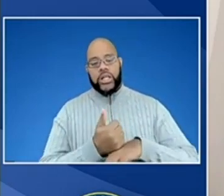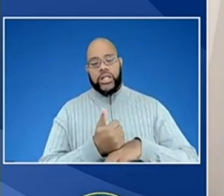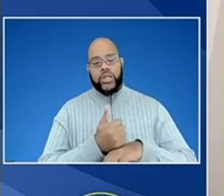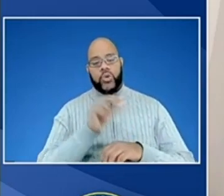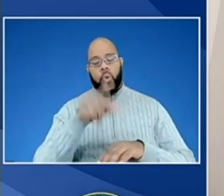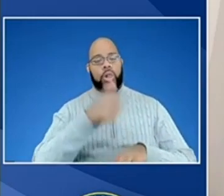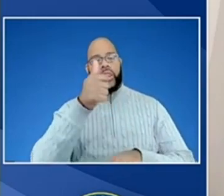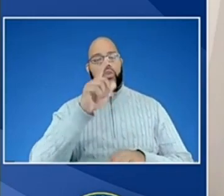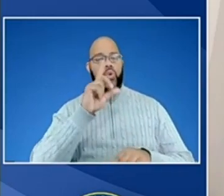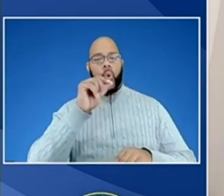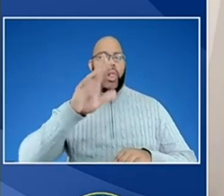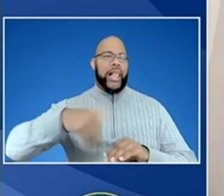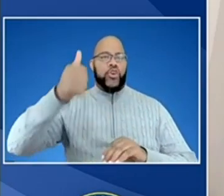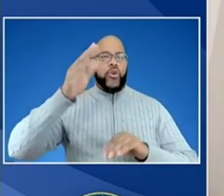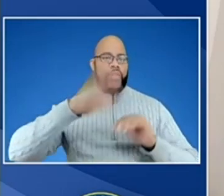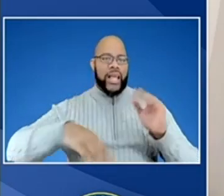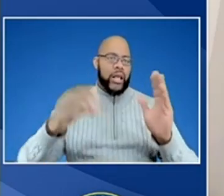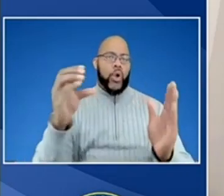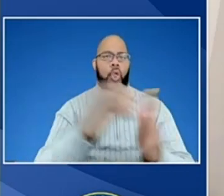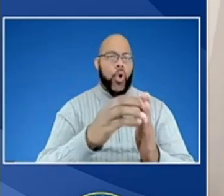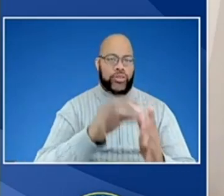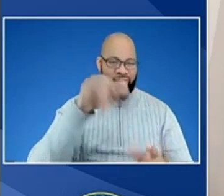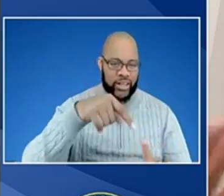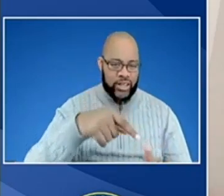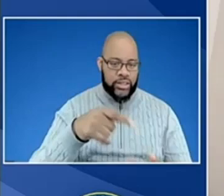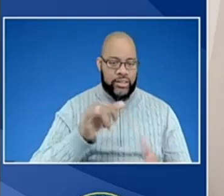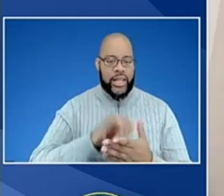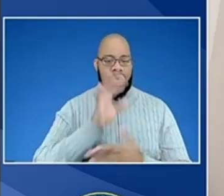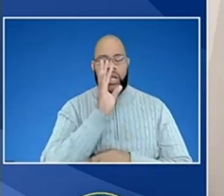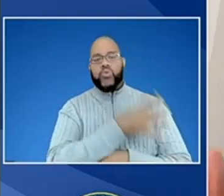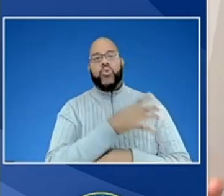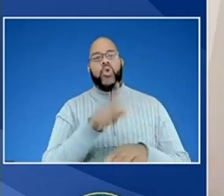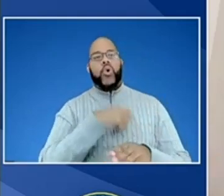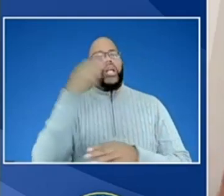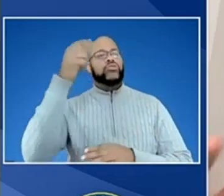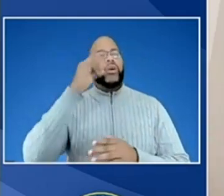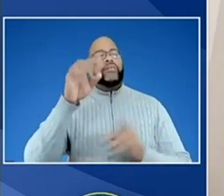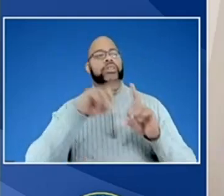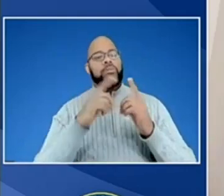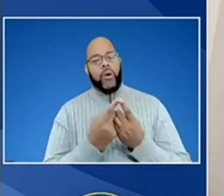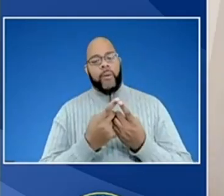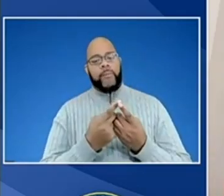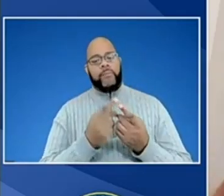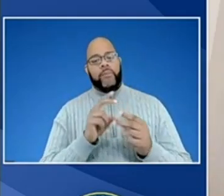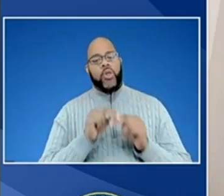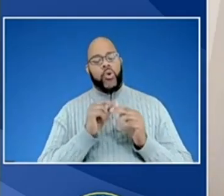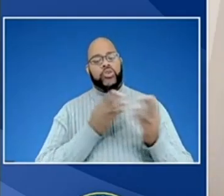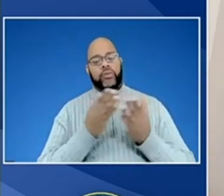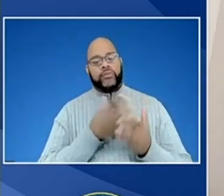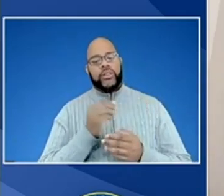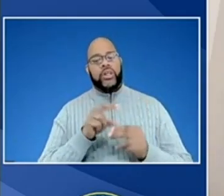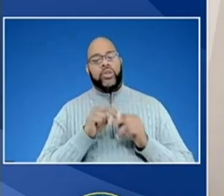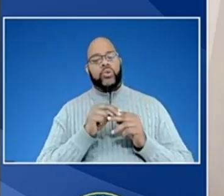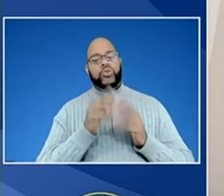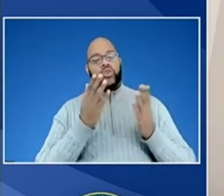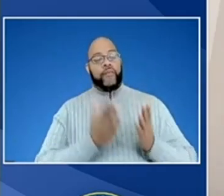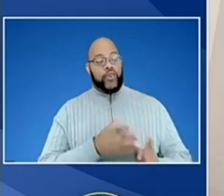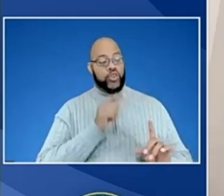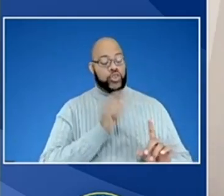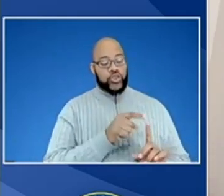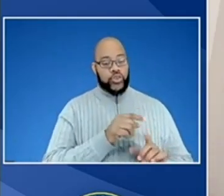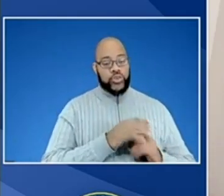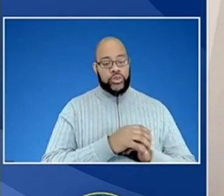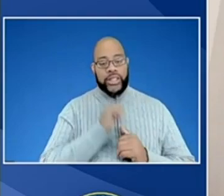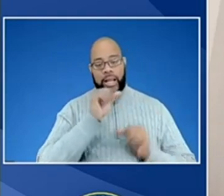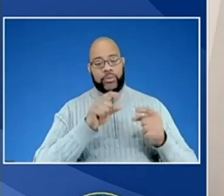later than clause in there that ignores the long history of the department, loan servers, and loan servicer not